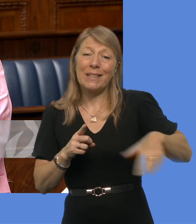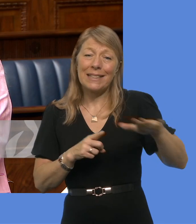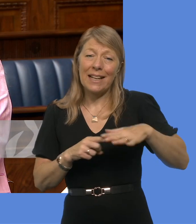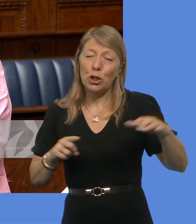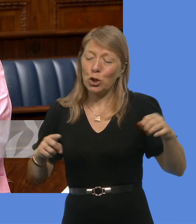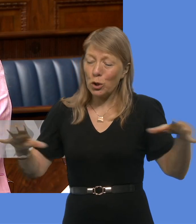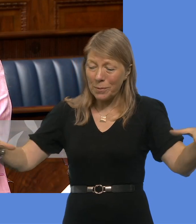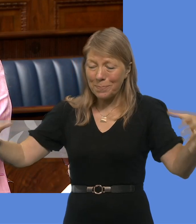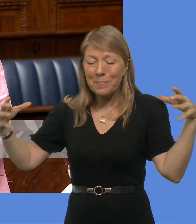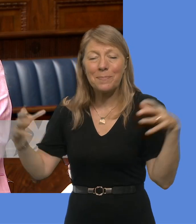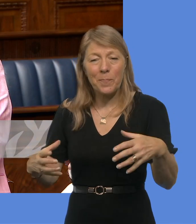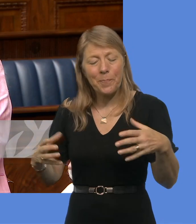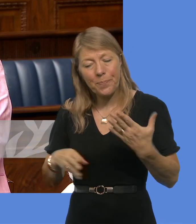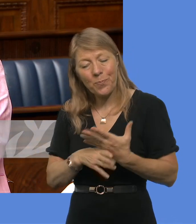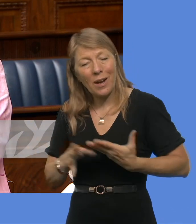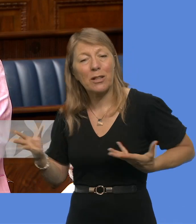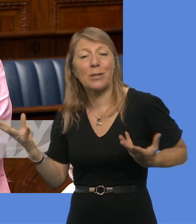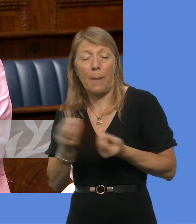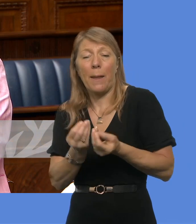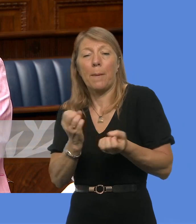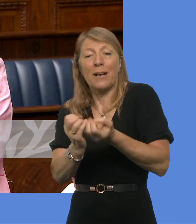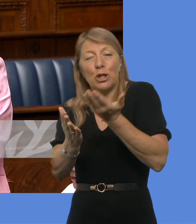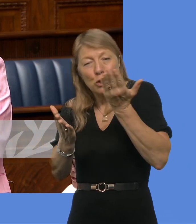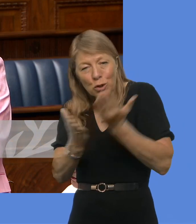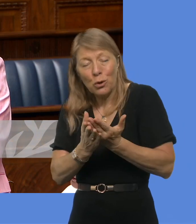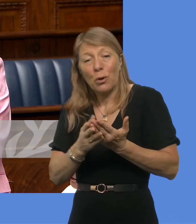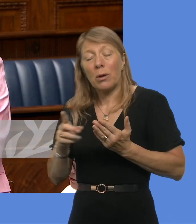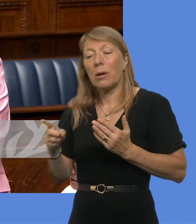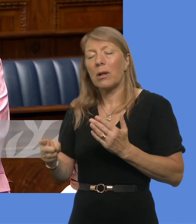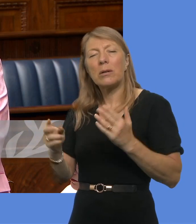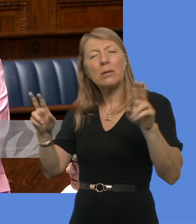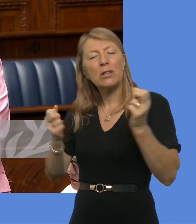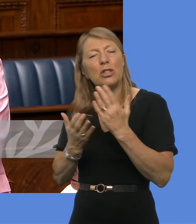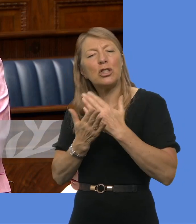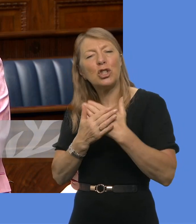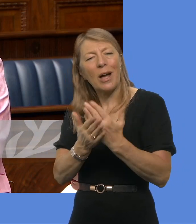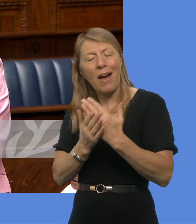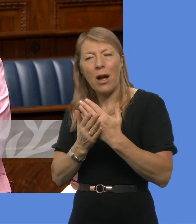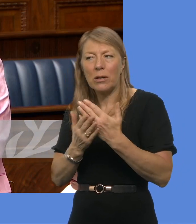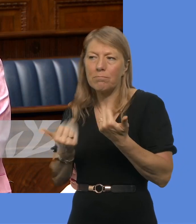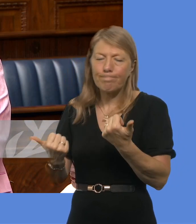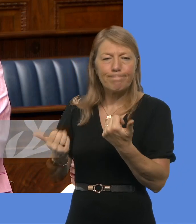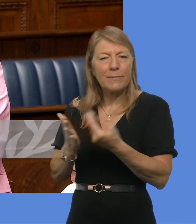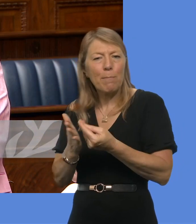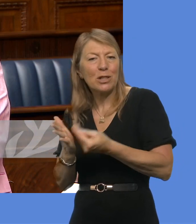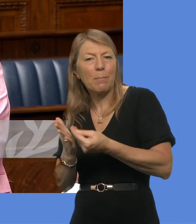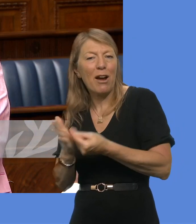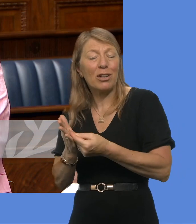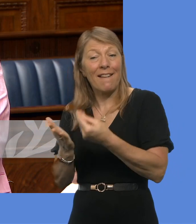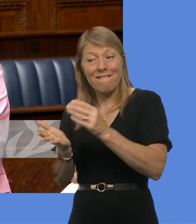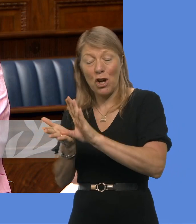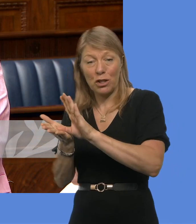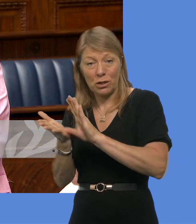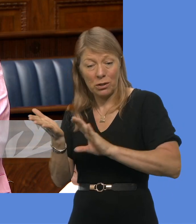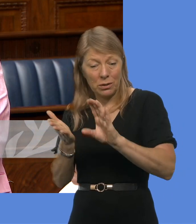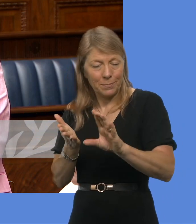of the phase 2 of that shared prosperity fund, to ensure that it is fit for purpose for what it needs to do here. We also have the British Irish